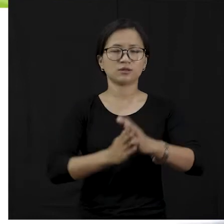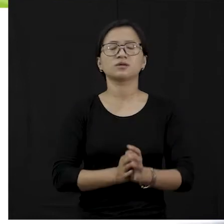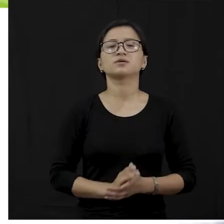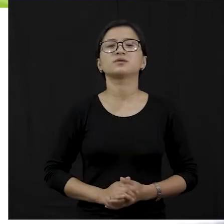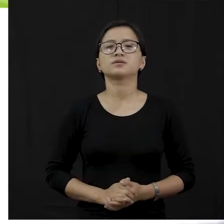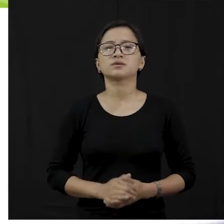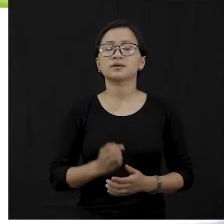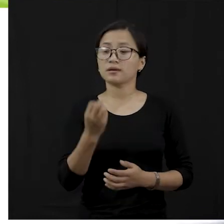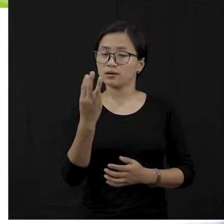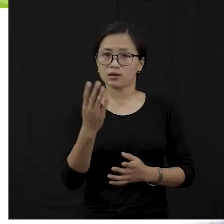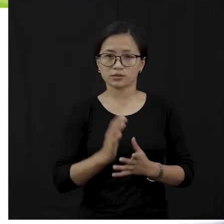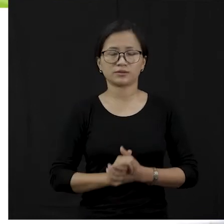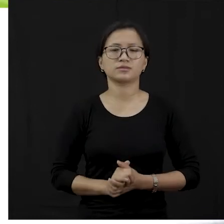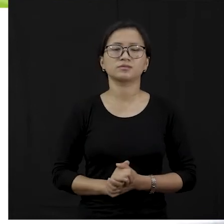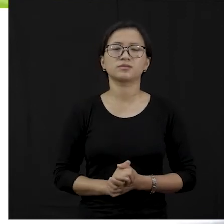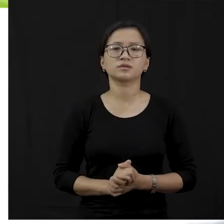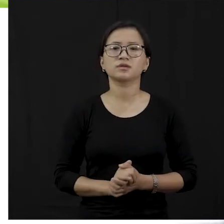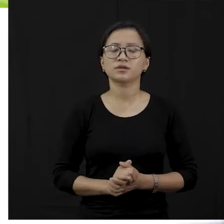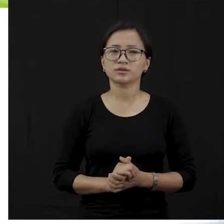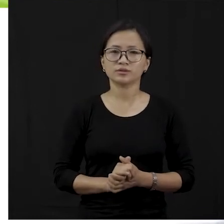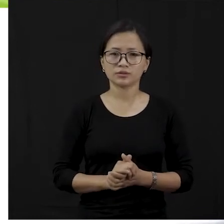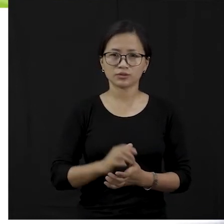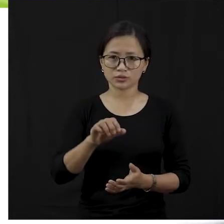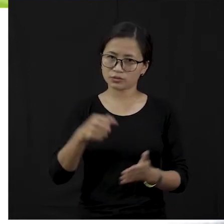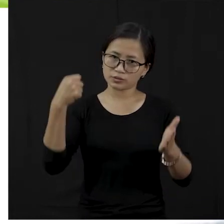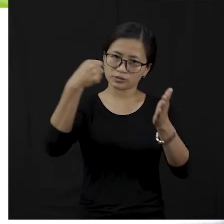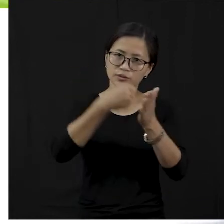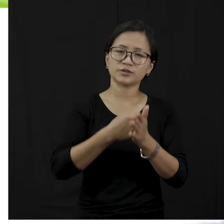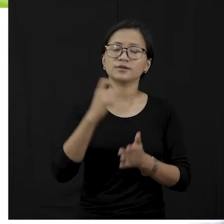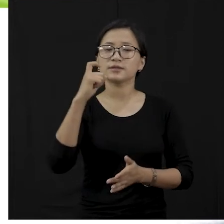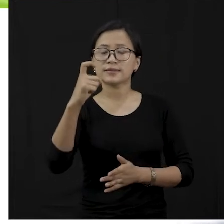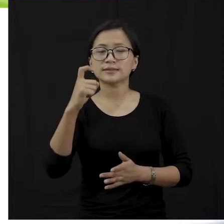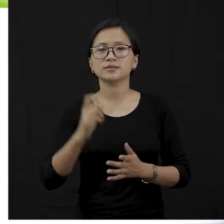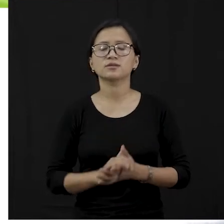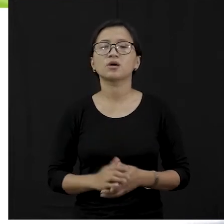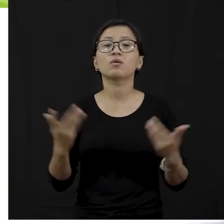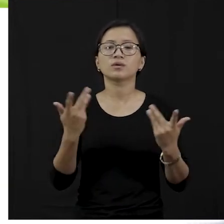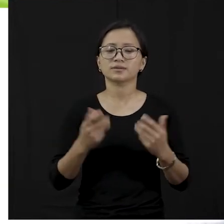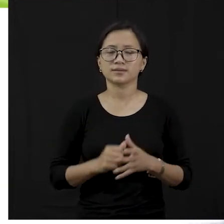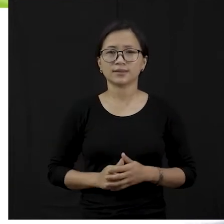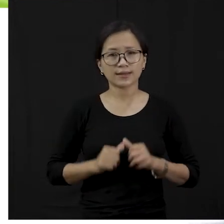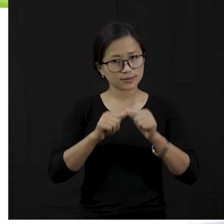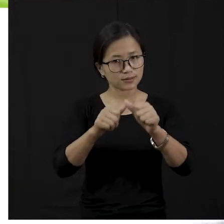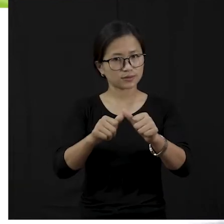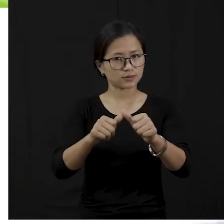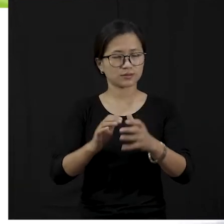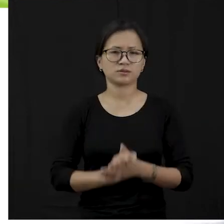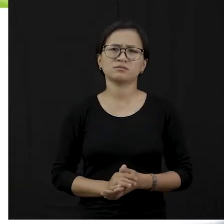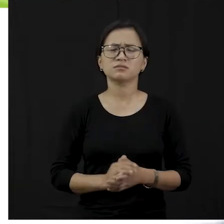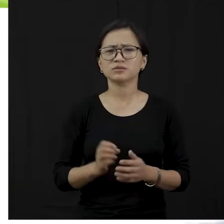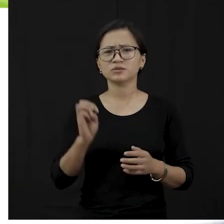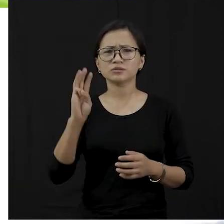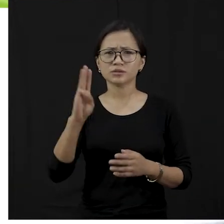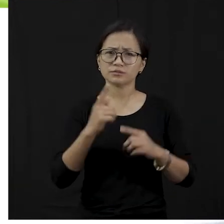2, 3, 4. Then you reach 7. So our answer is 7. 3 plus 4 is equal